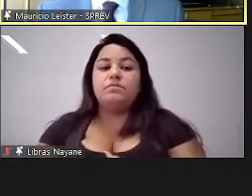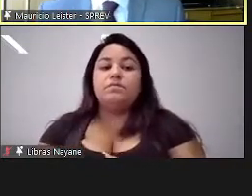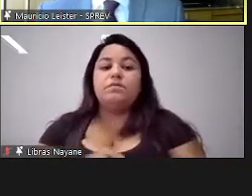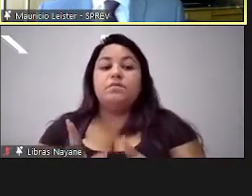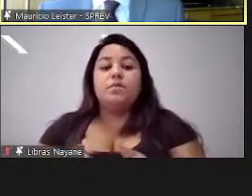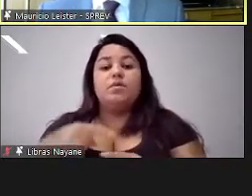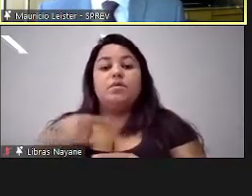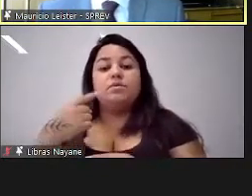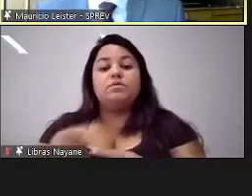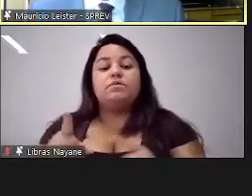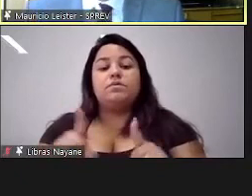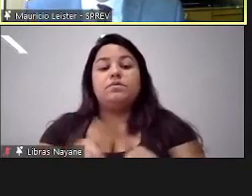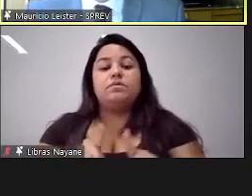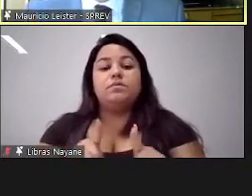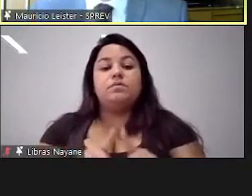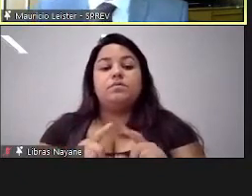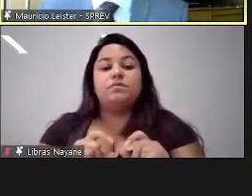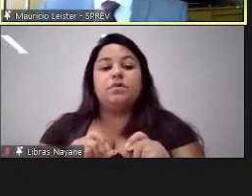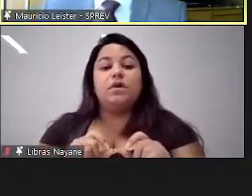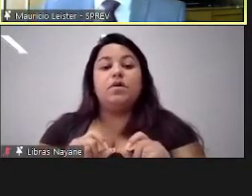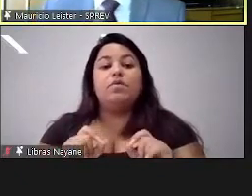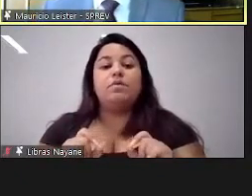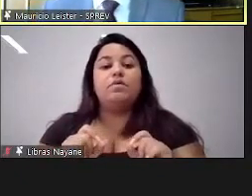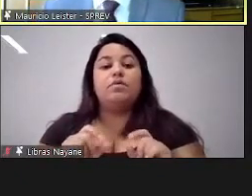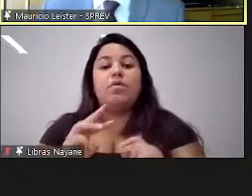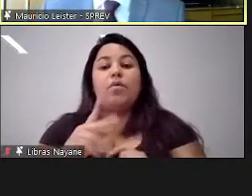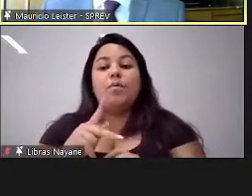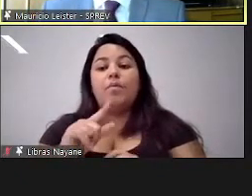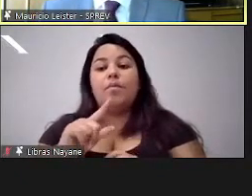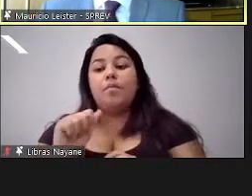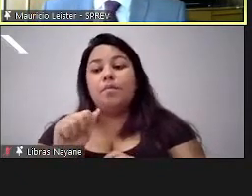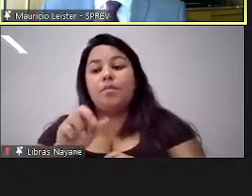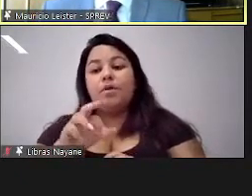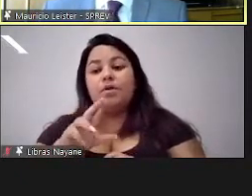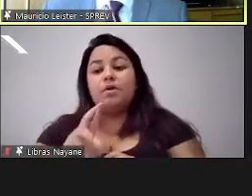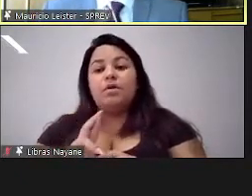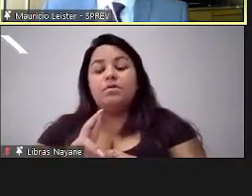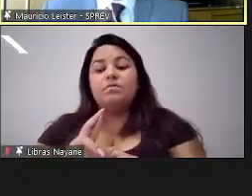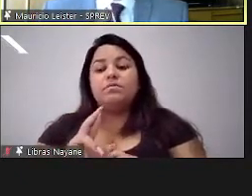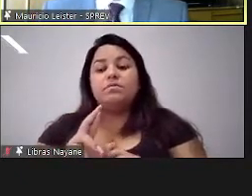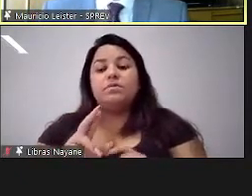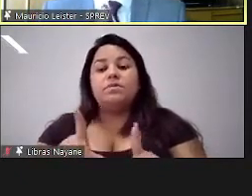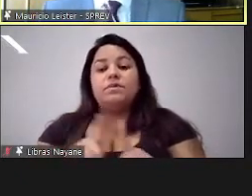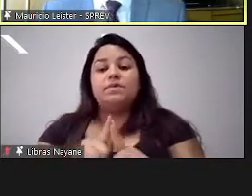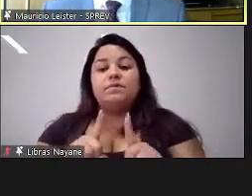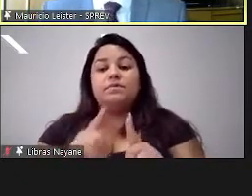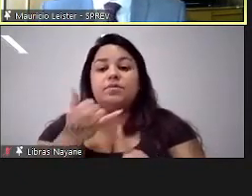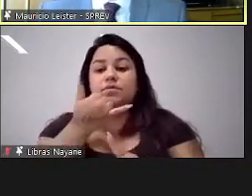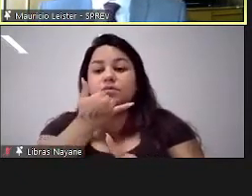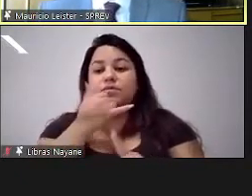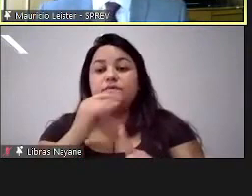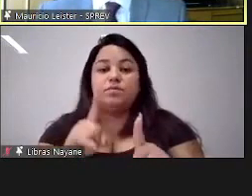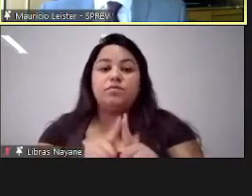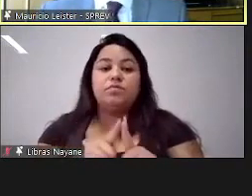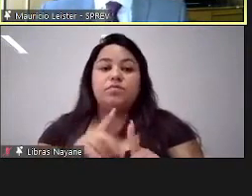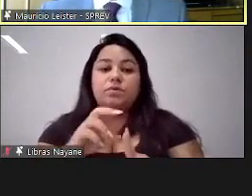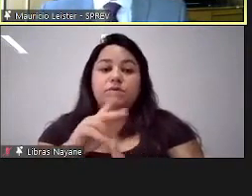very good. So now let's go to the next one. This was the first pillar of the second pillar of the